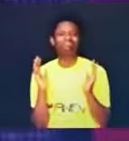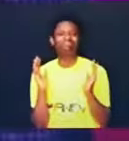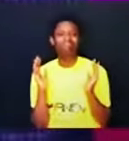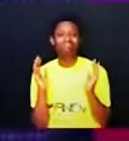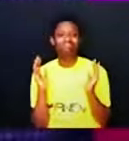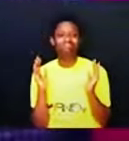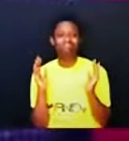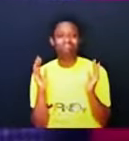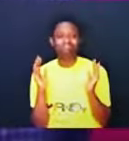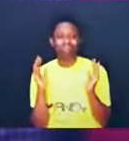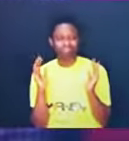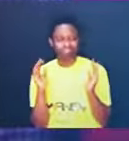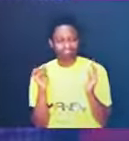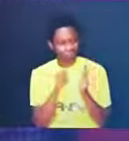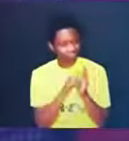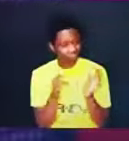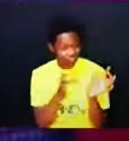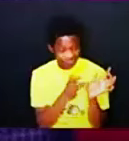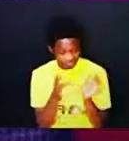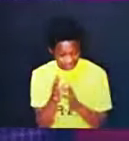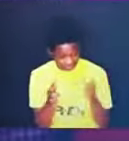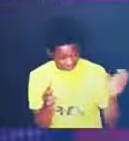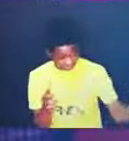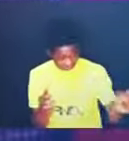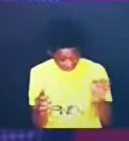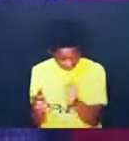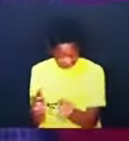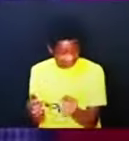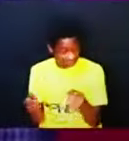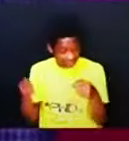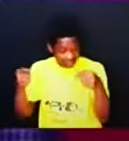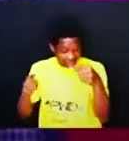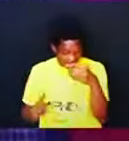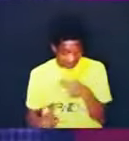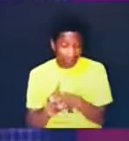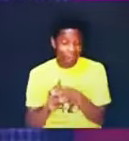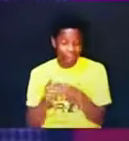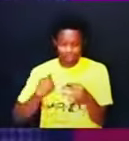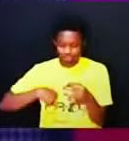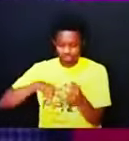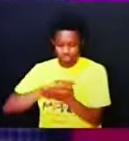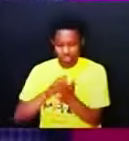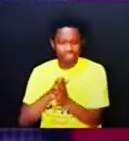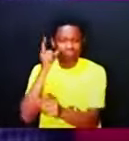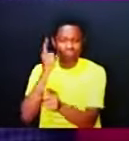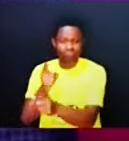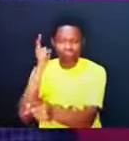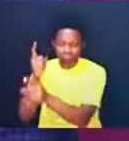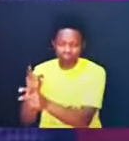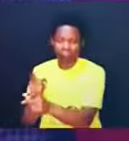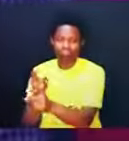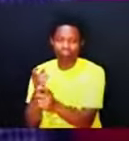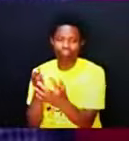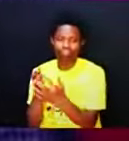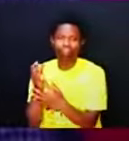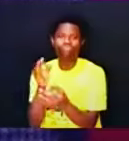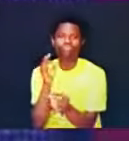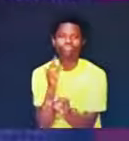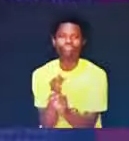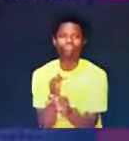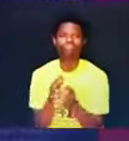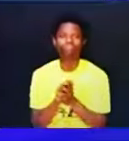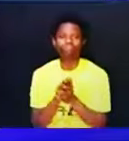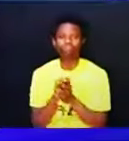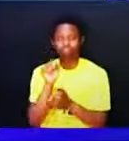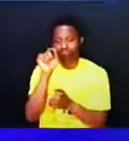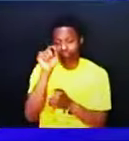Yen Christo enchan kwang na wefridiemu 25.